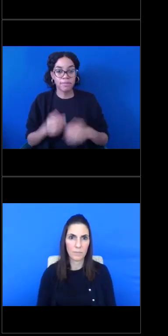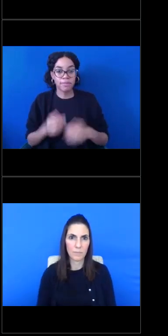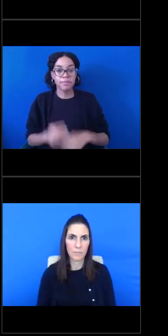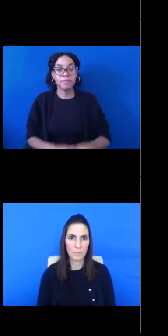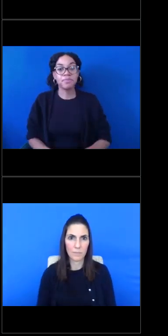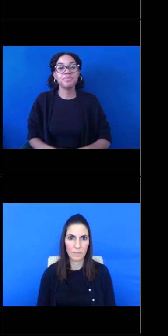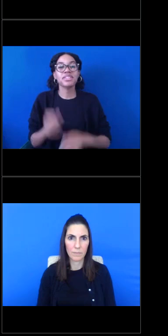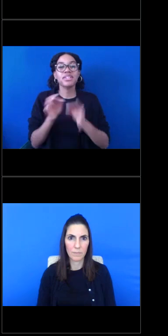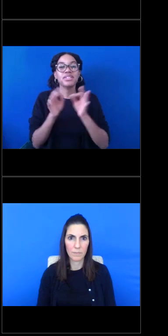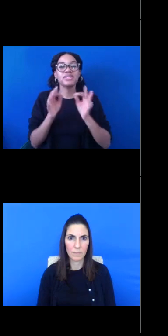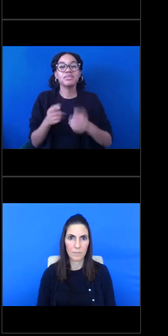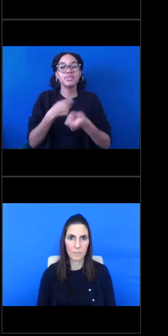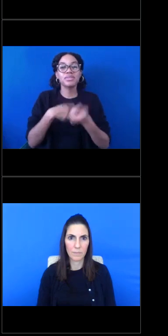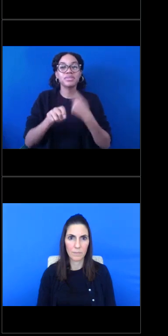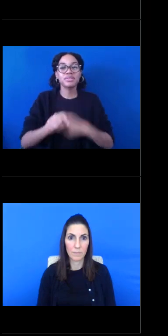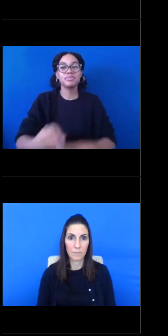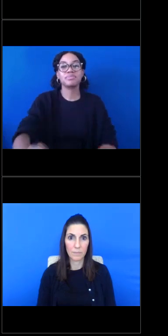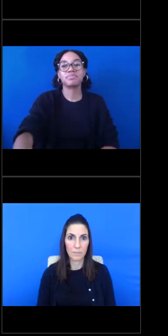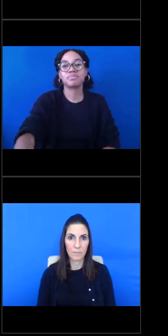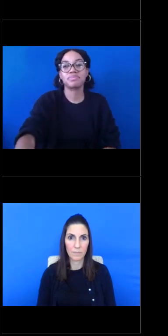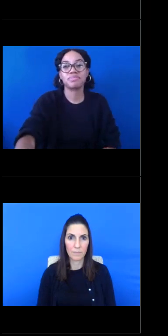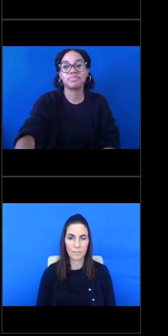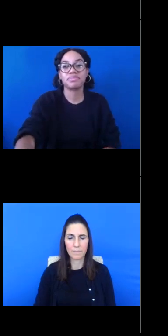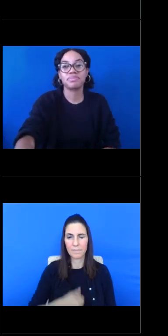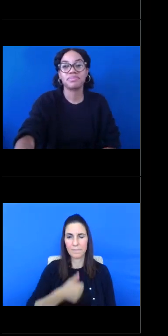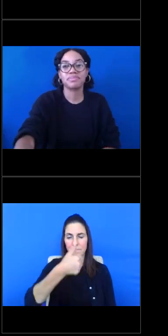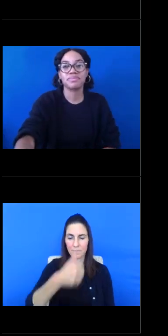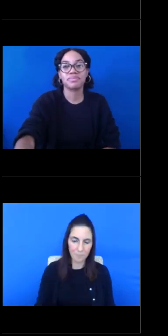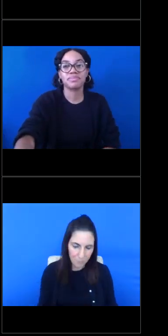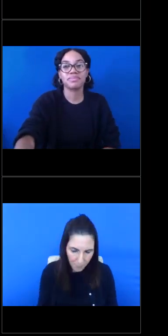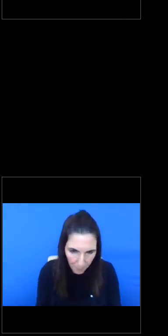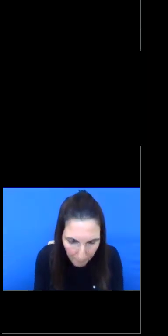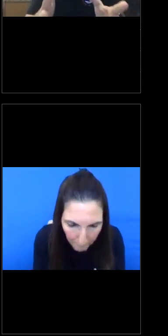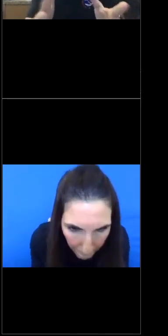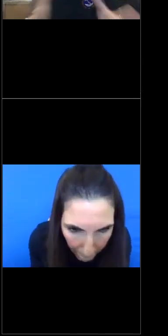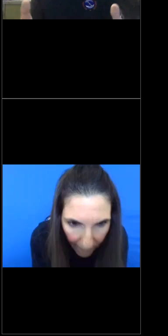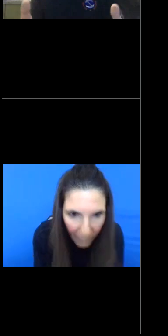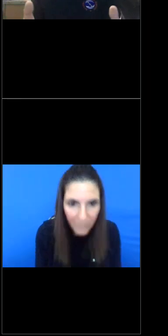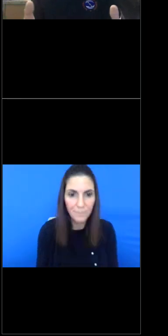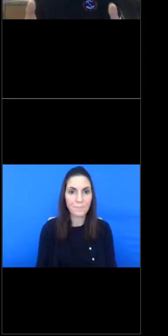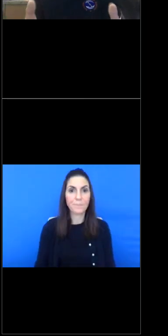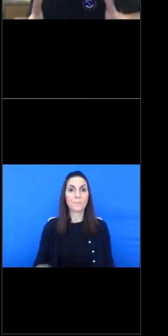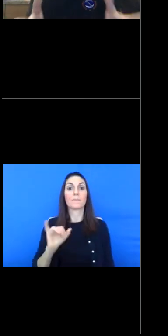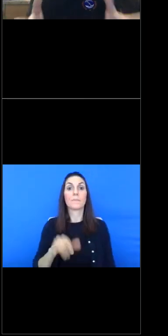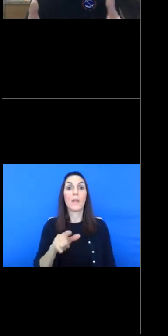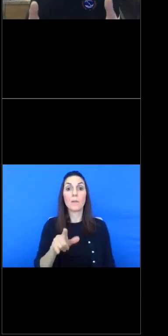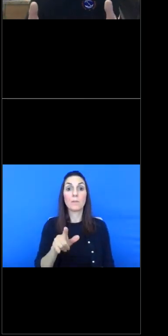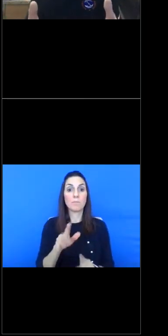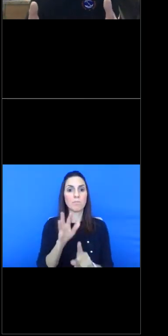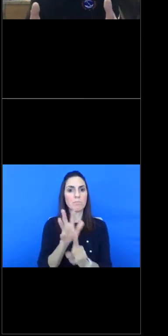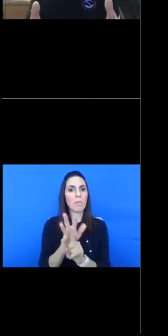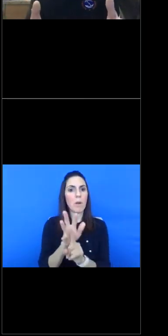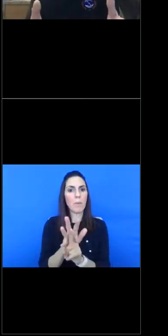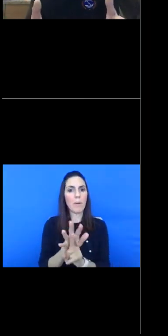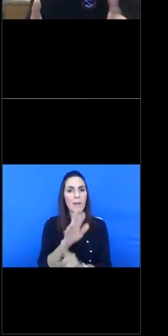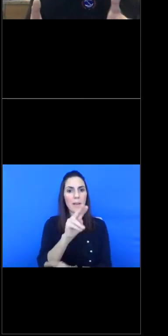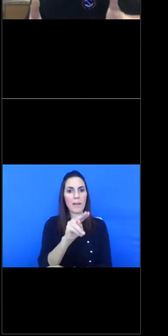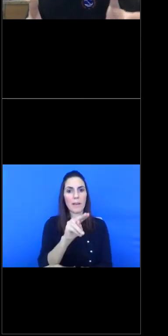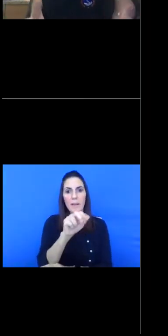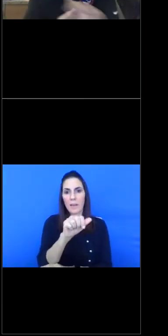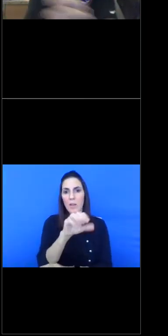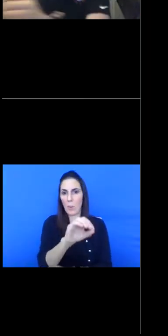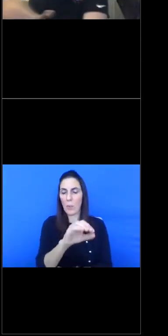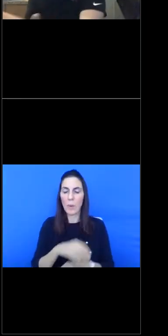NAO, you can forget about El Nino or La Nina, because that'll be the dominating factor, that NAO.